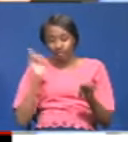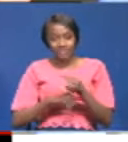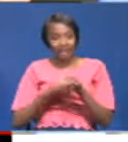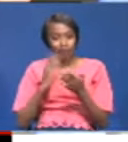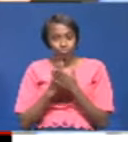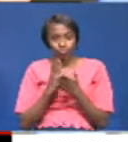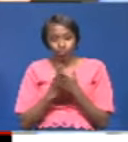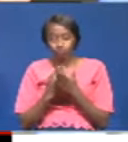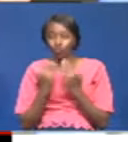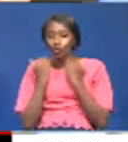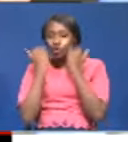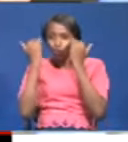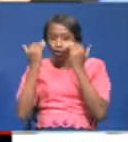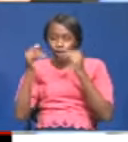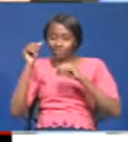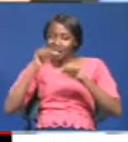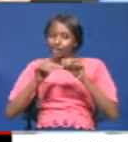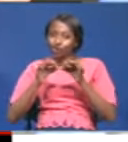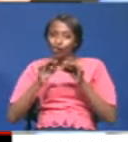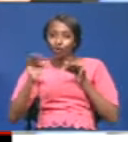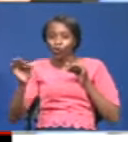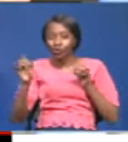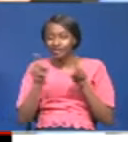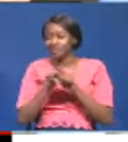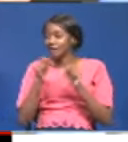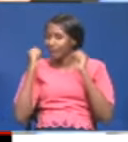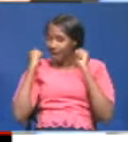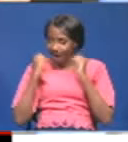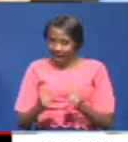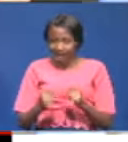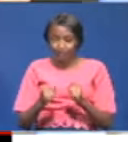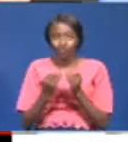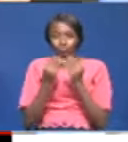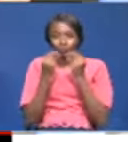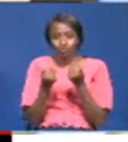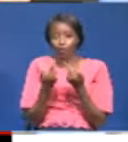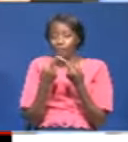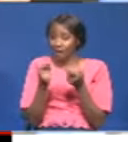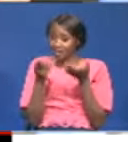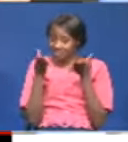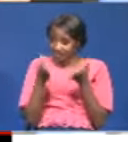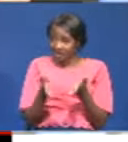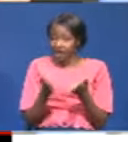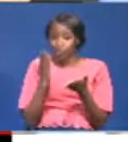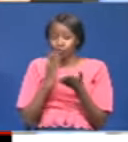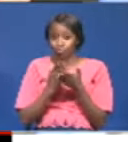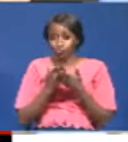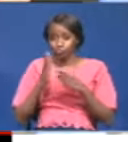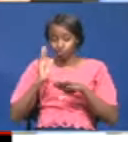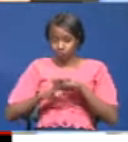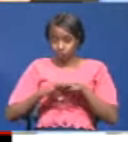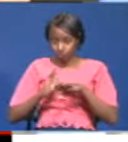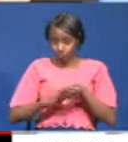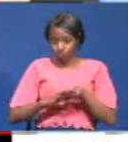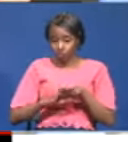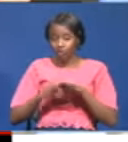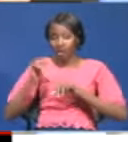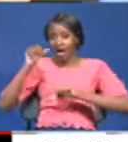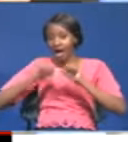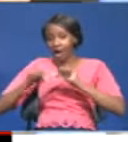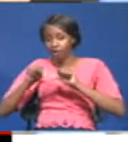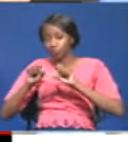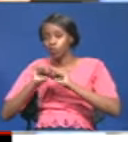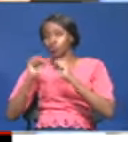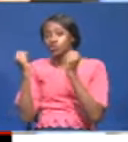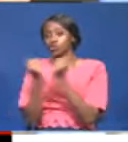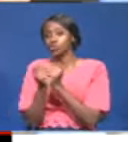legal side, it is very, very difficult to deal with. Mm. You understand? That is why now, you know, it's incumbent upon social media companies to do what is